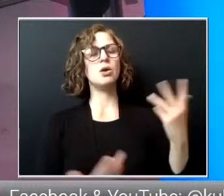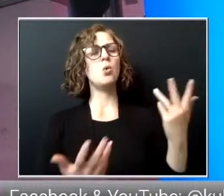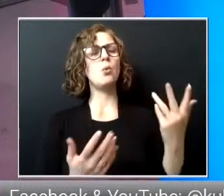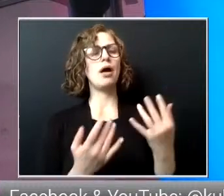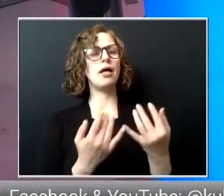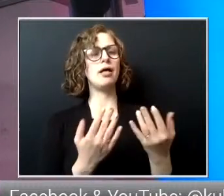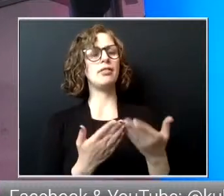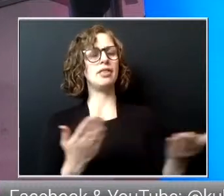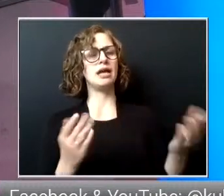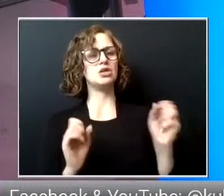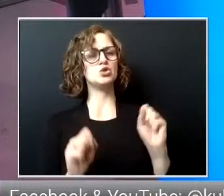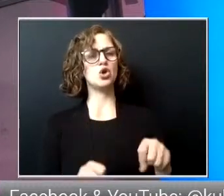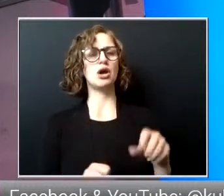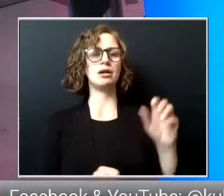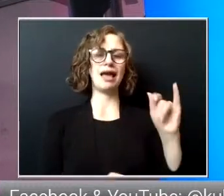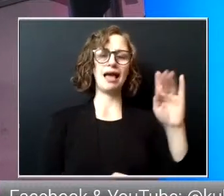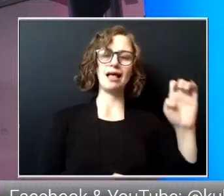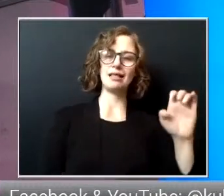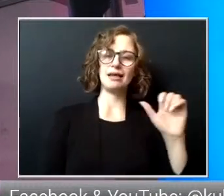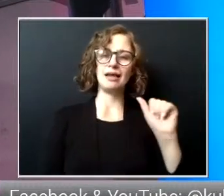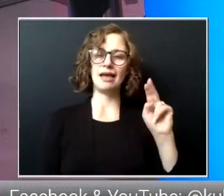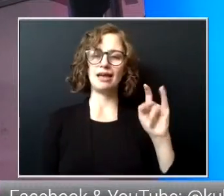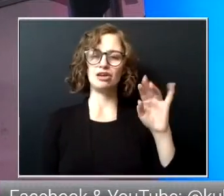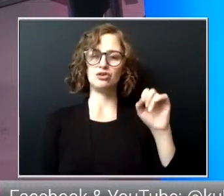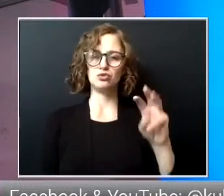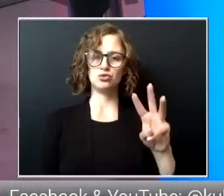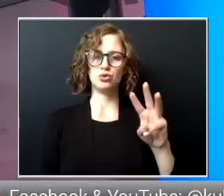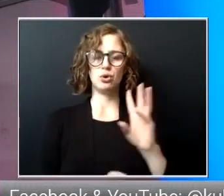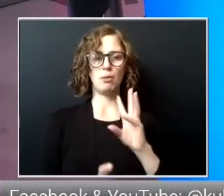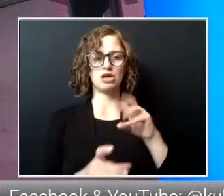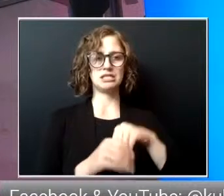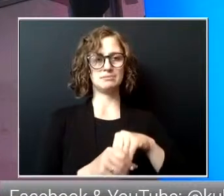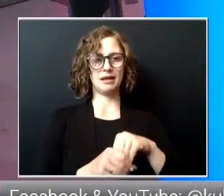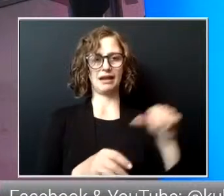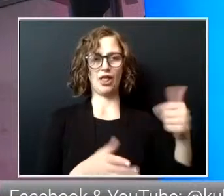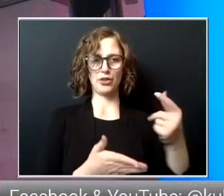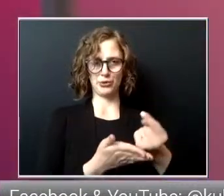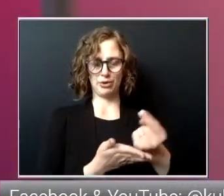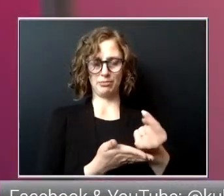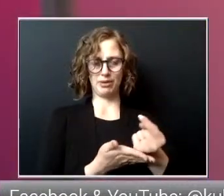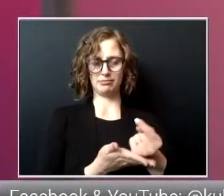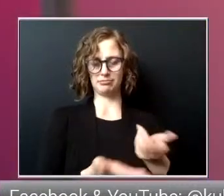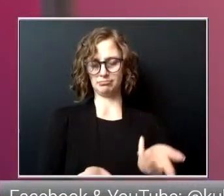participate in, other treatments and types of care that you gave Archie? So